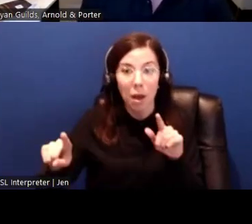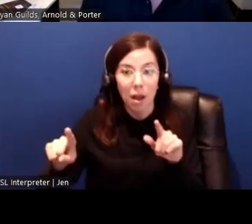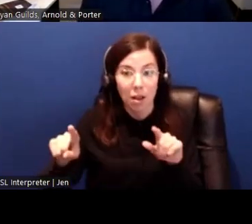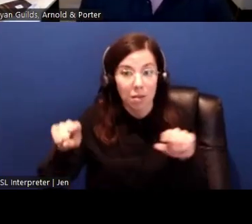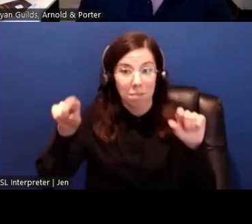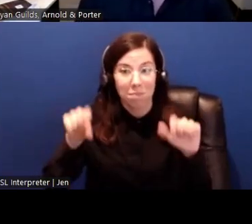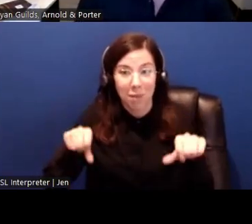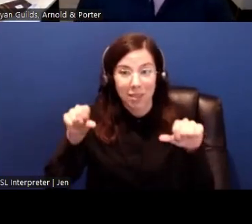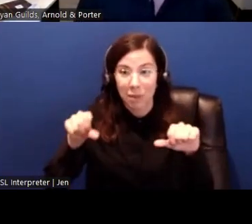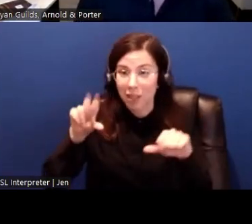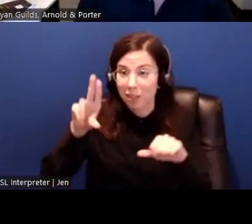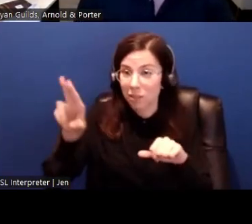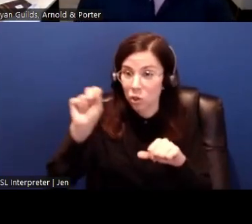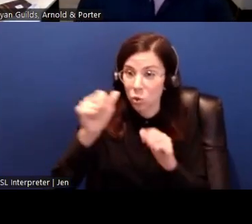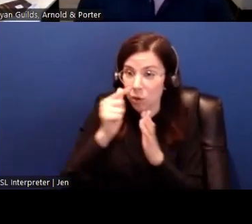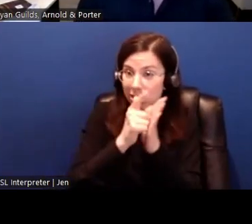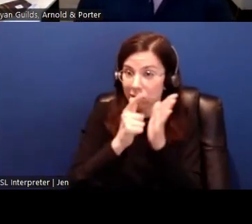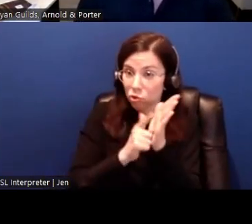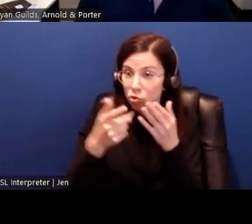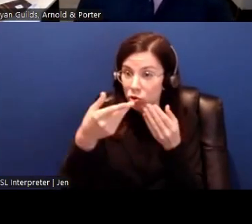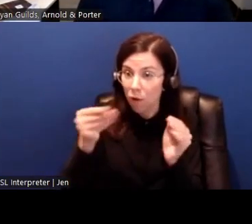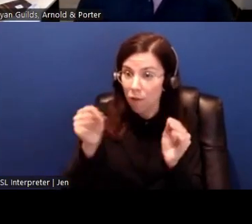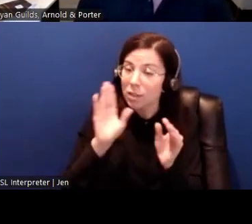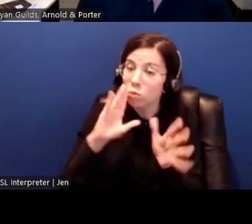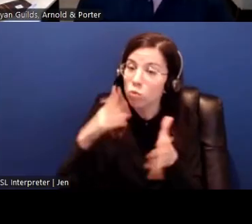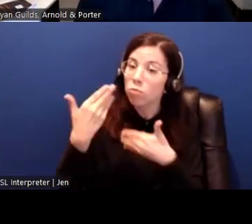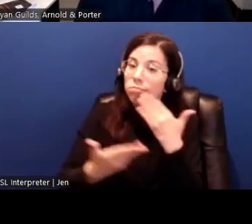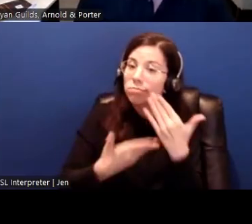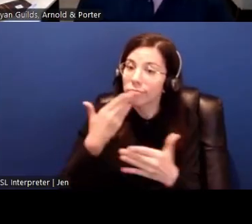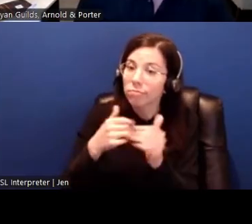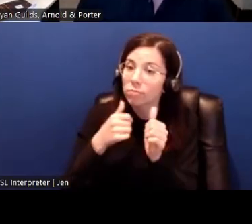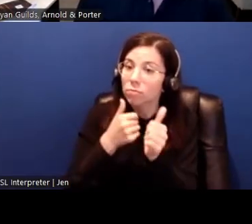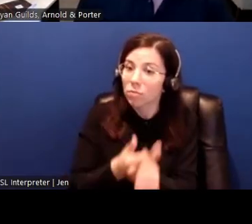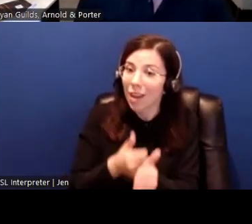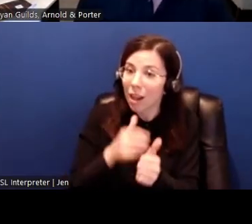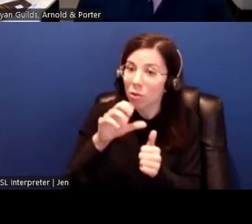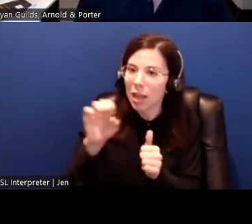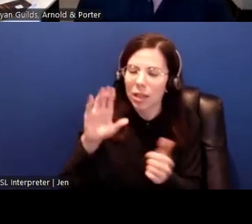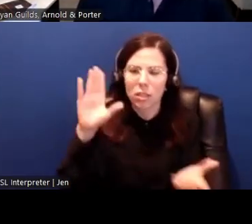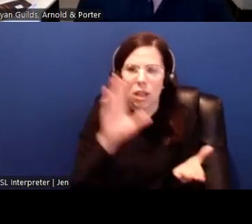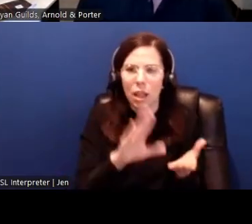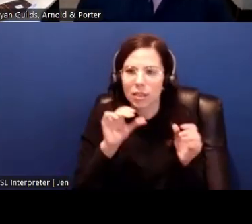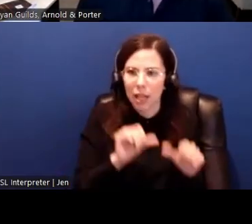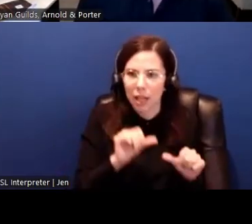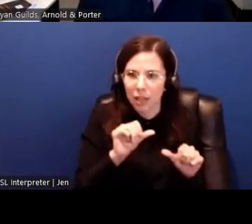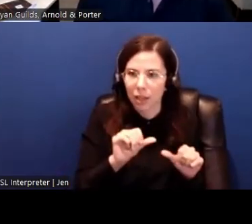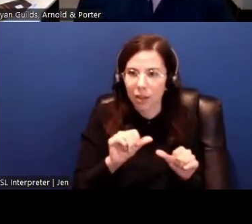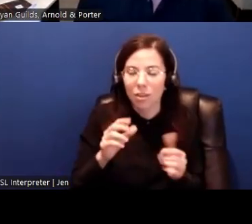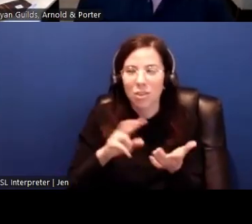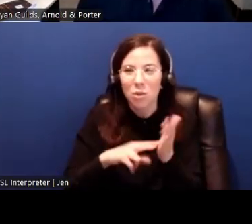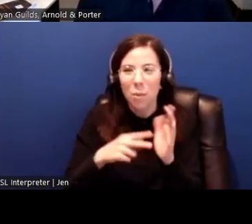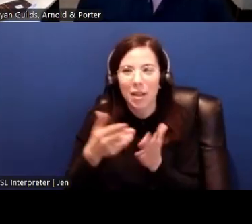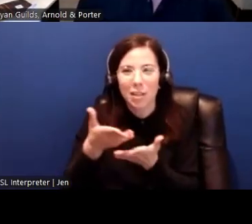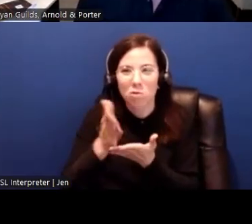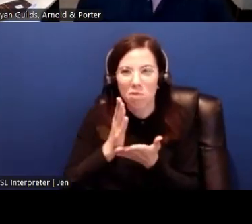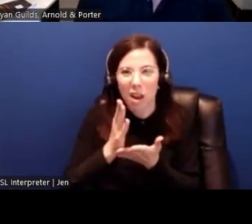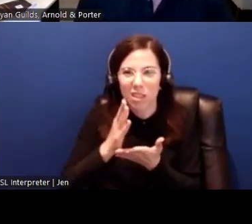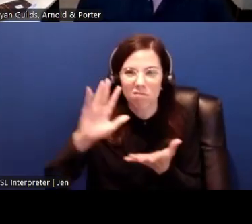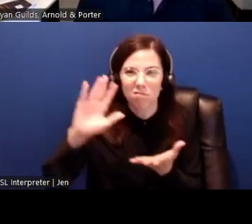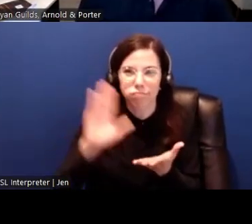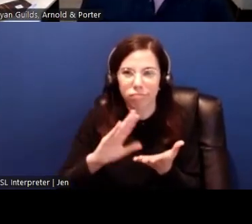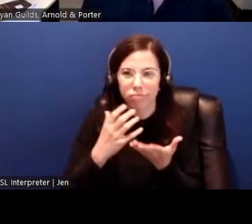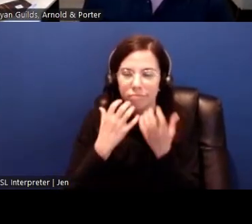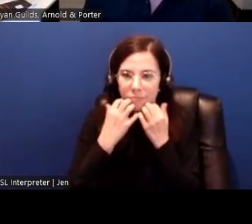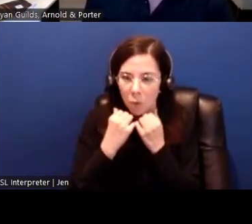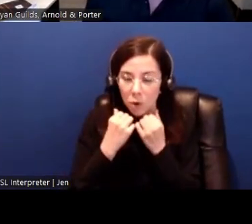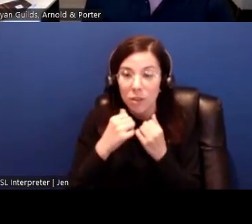that the U.S. Attorney's Office is going to proceed with those cases is far less likely, and the rights are therefore not as meaningful. In many